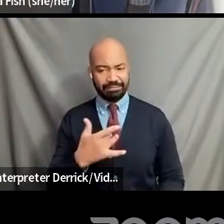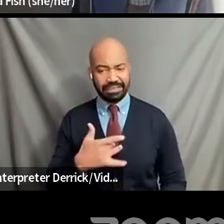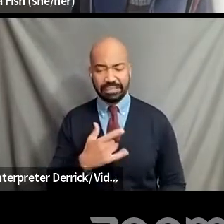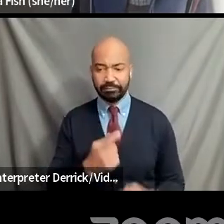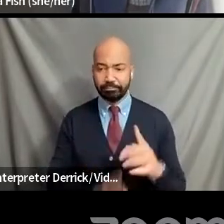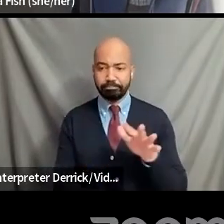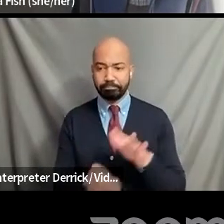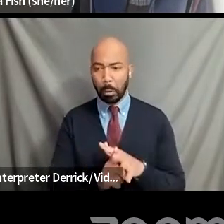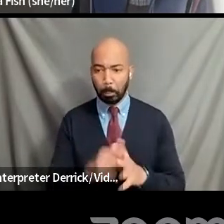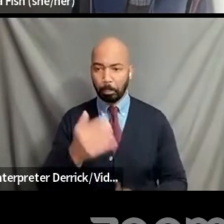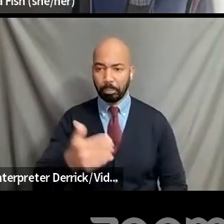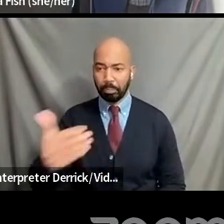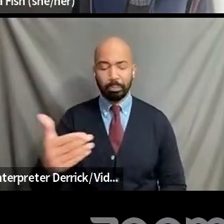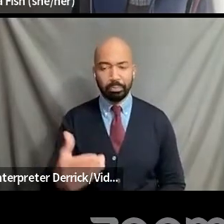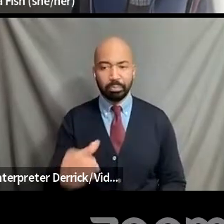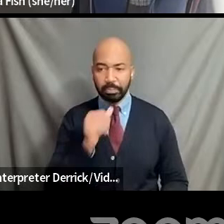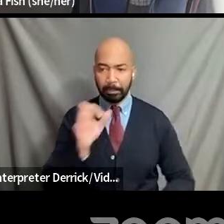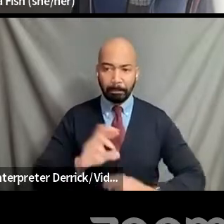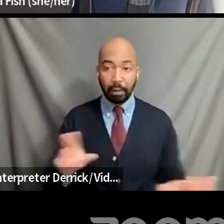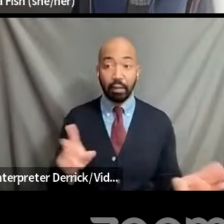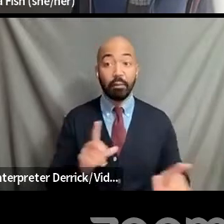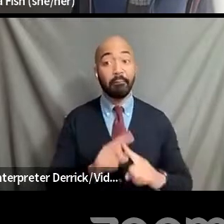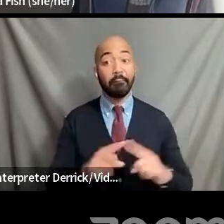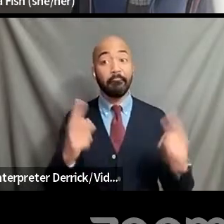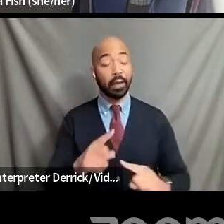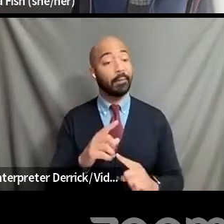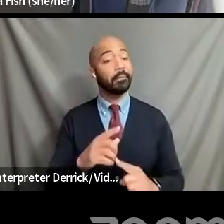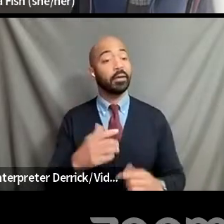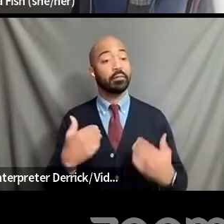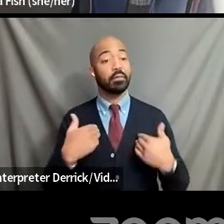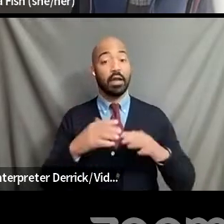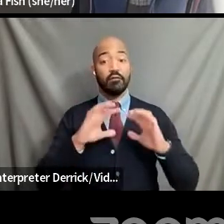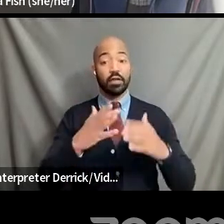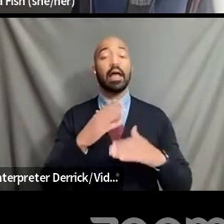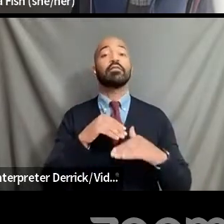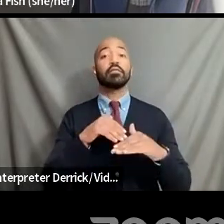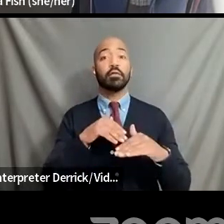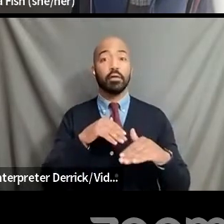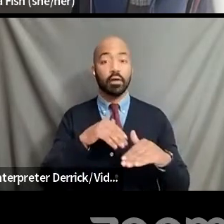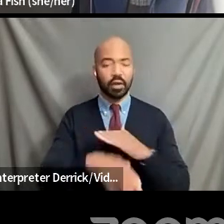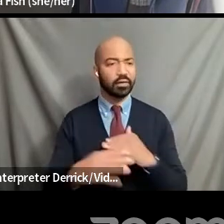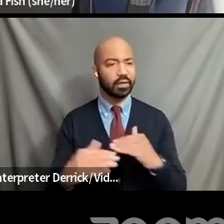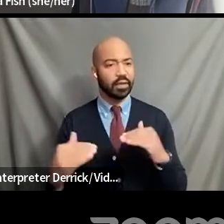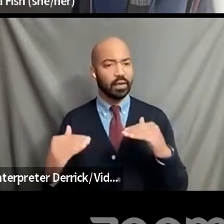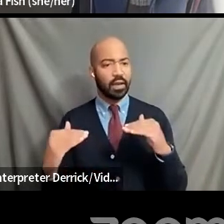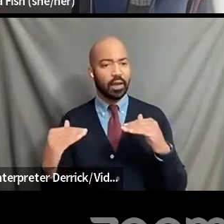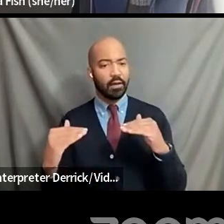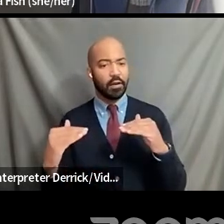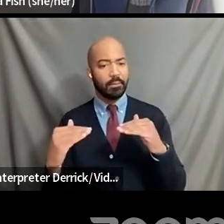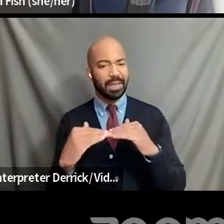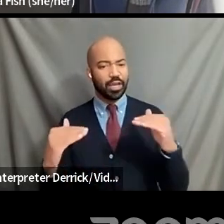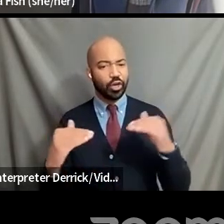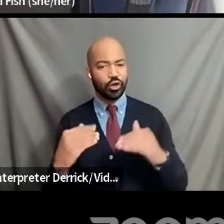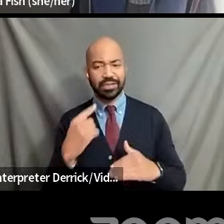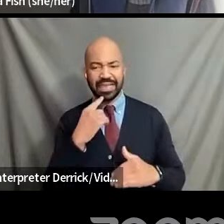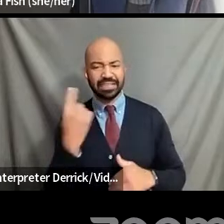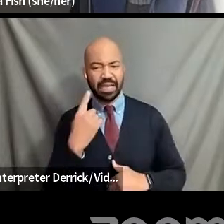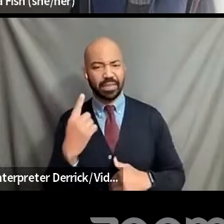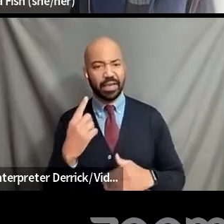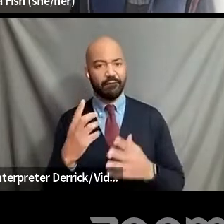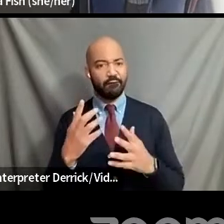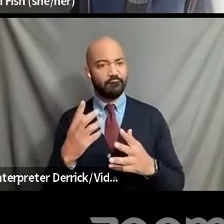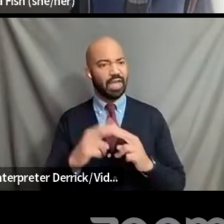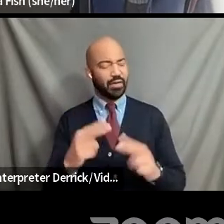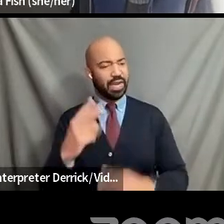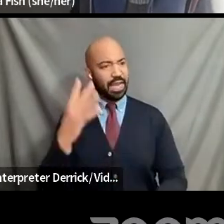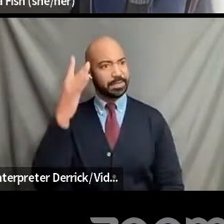school, I would get into like class, and then my peers will say something like really intellectual that I could not follow. And